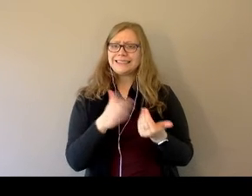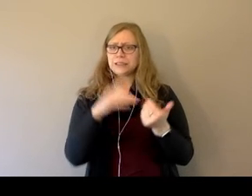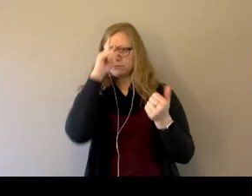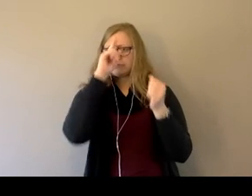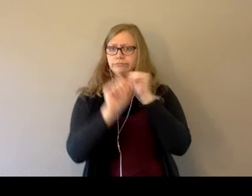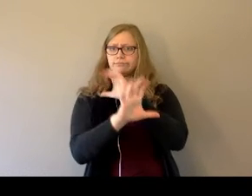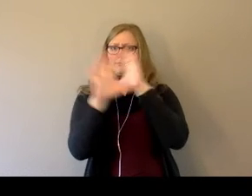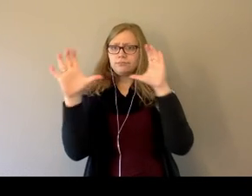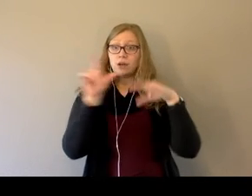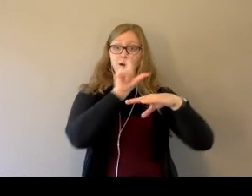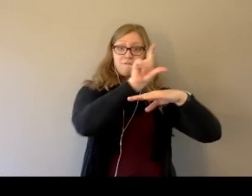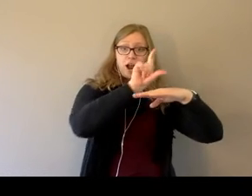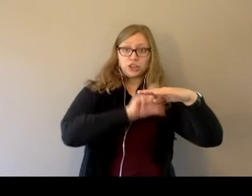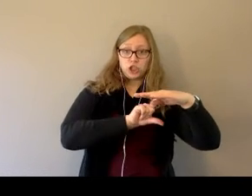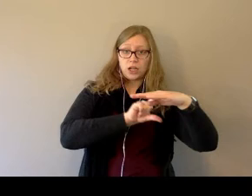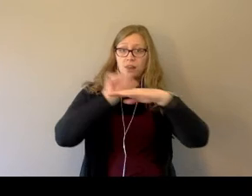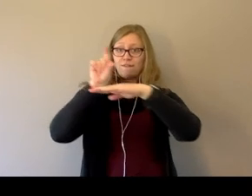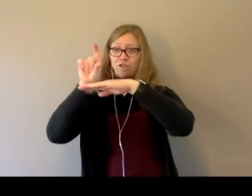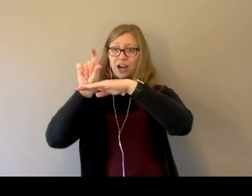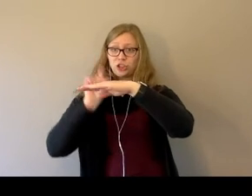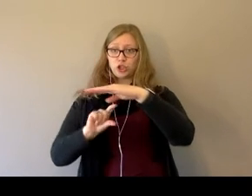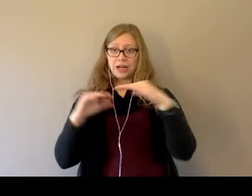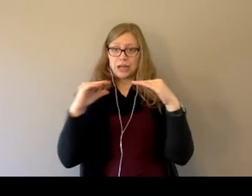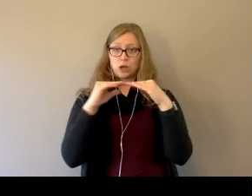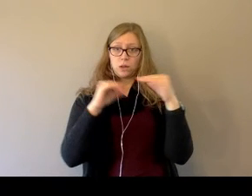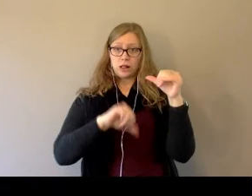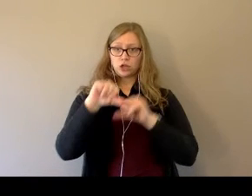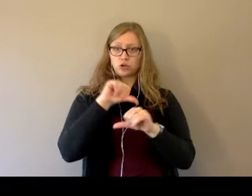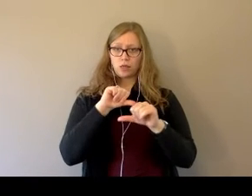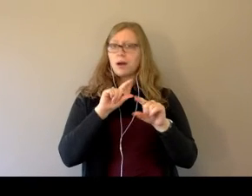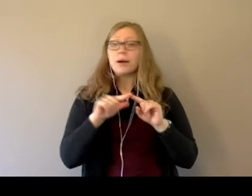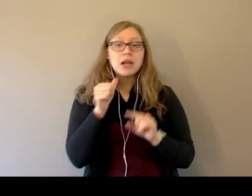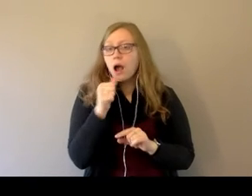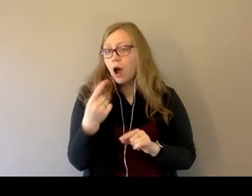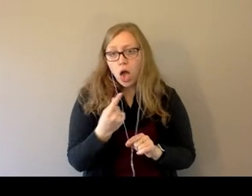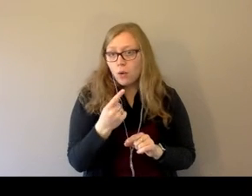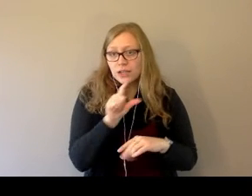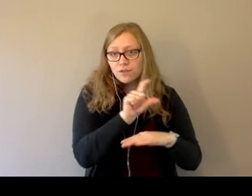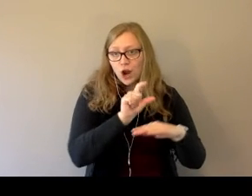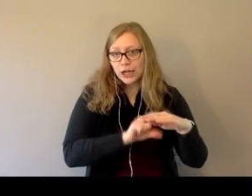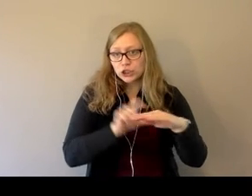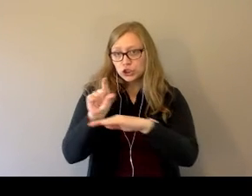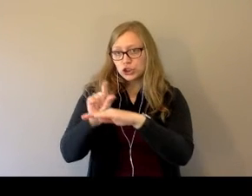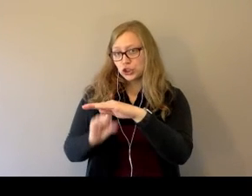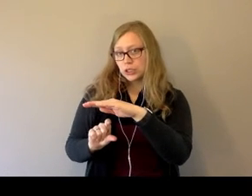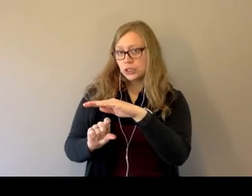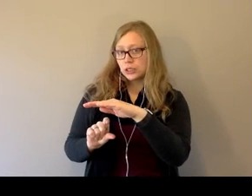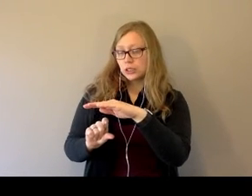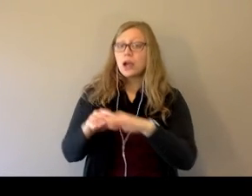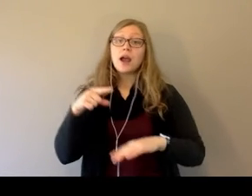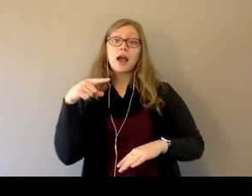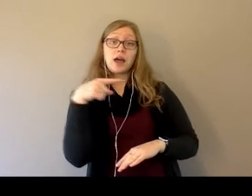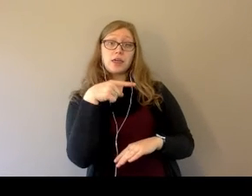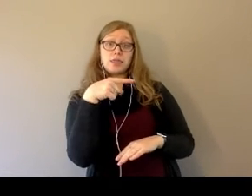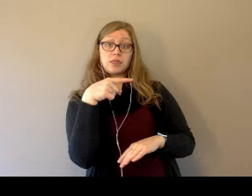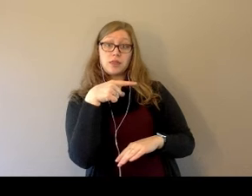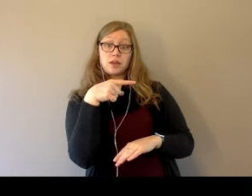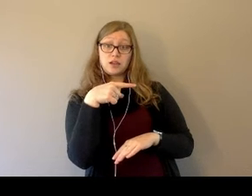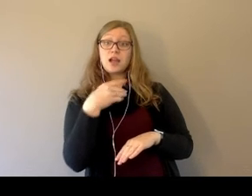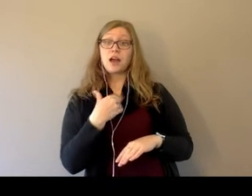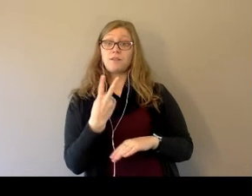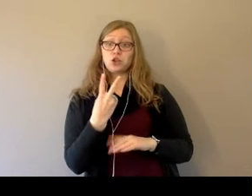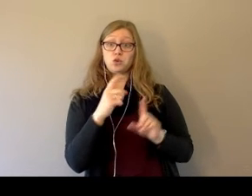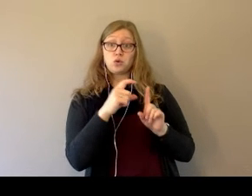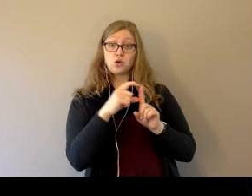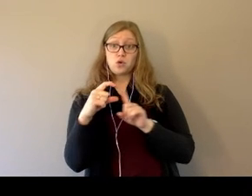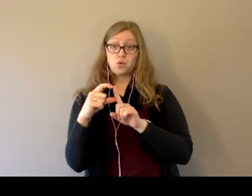express a ratio. And when we're talking about this, there are two new words that I want you to be aware of. And they're not words